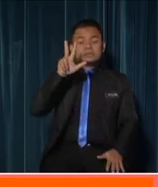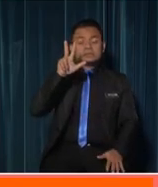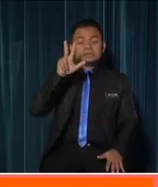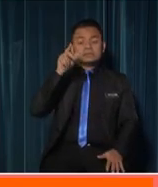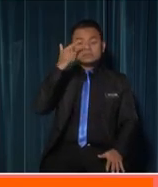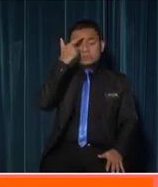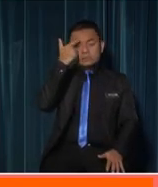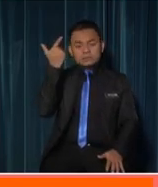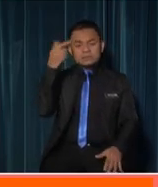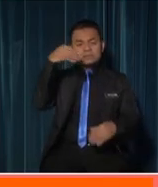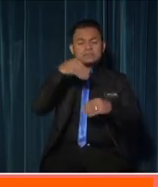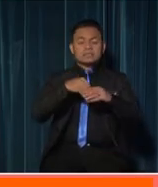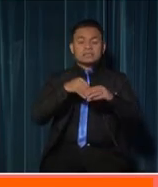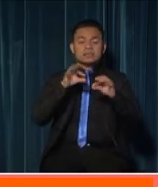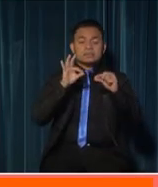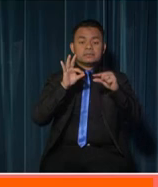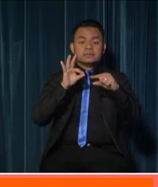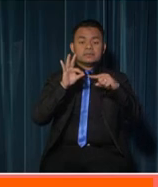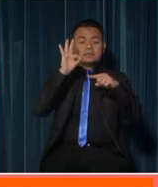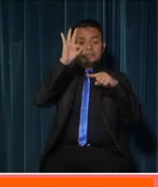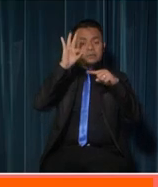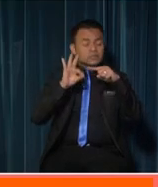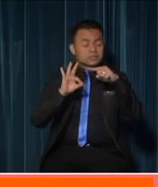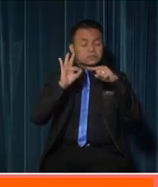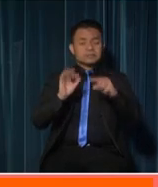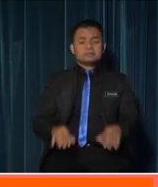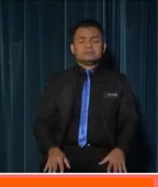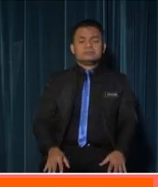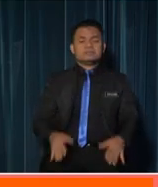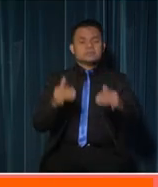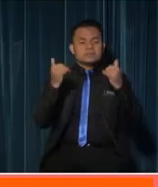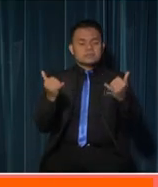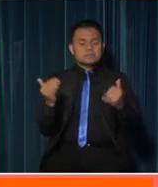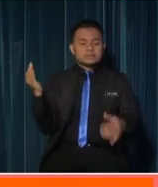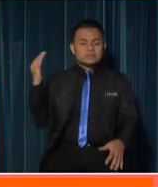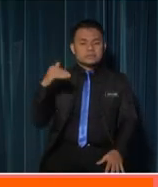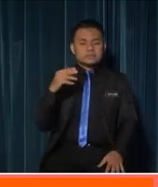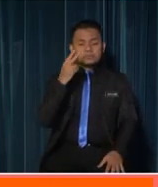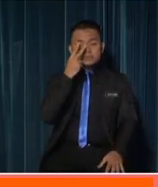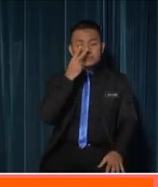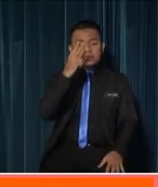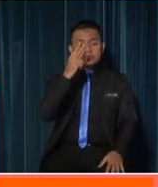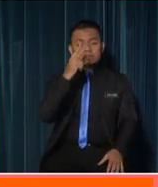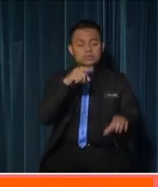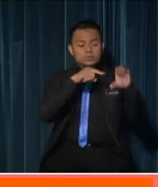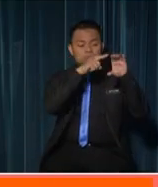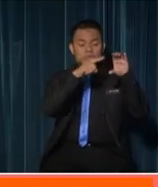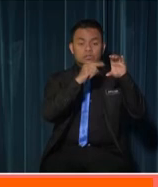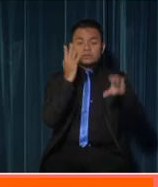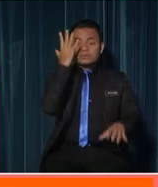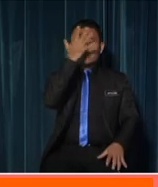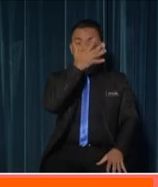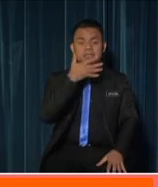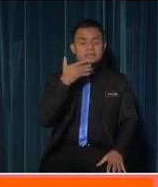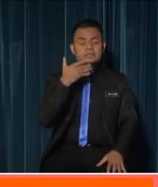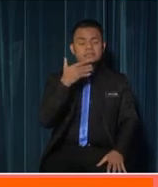too. Now, let's look at this clock face. It is